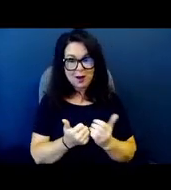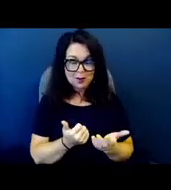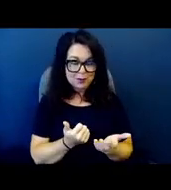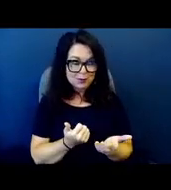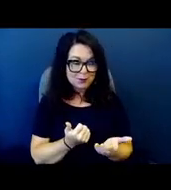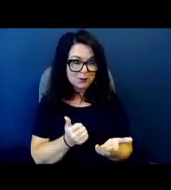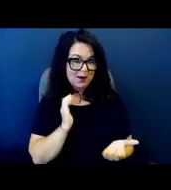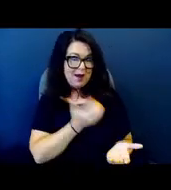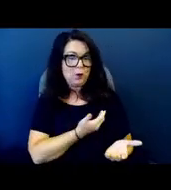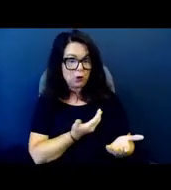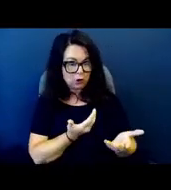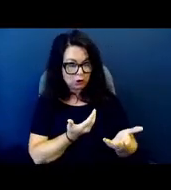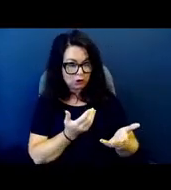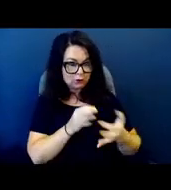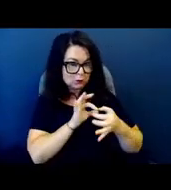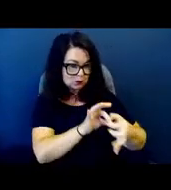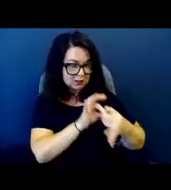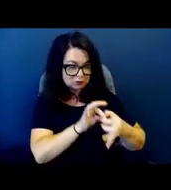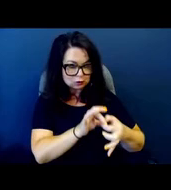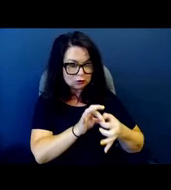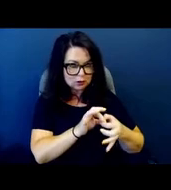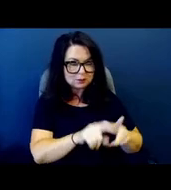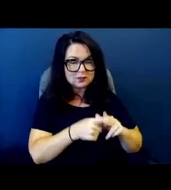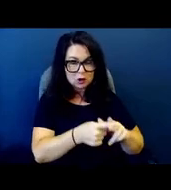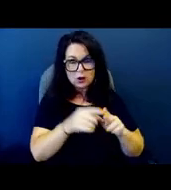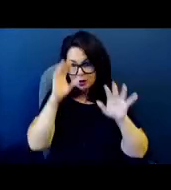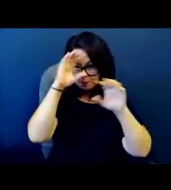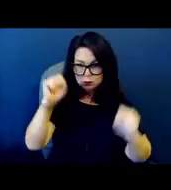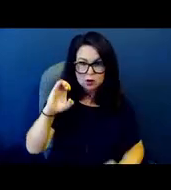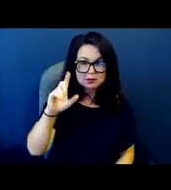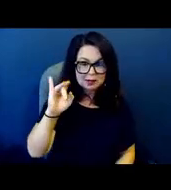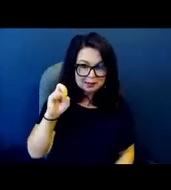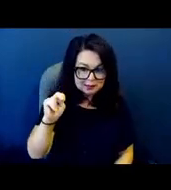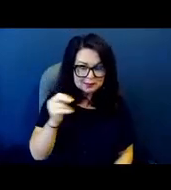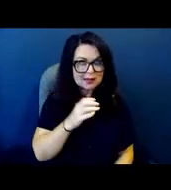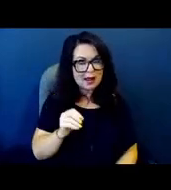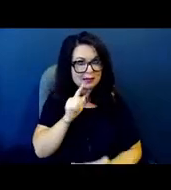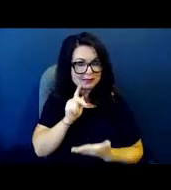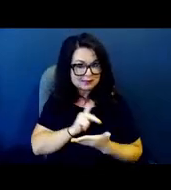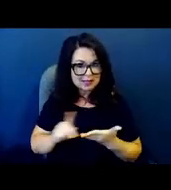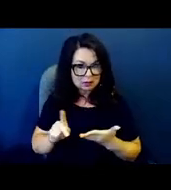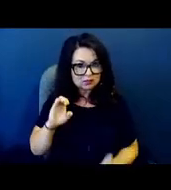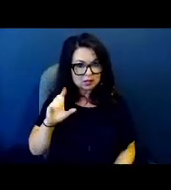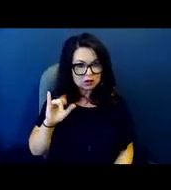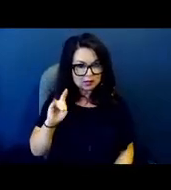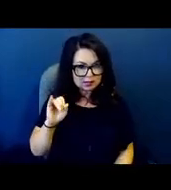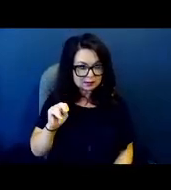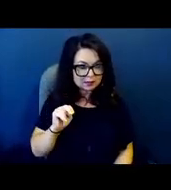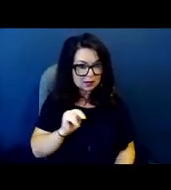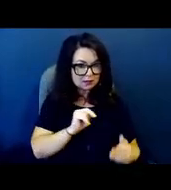started. And then both President Clinton and Secretary Clinton since then have